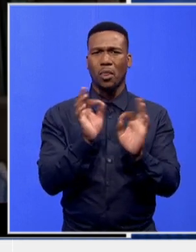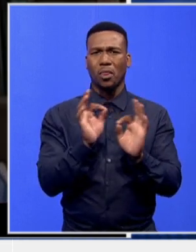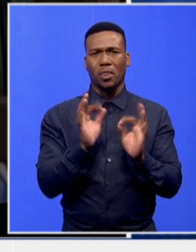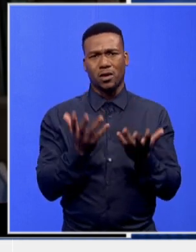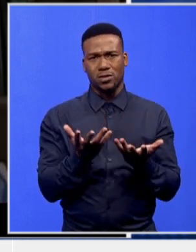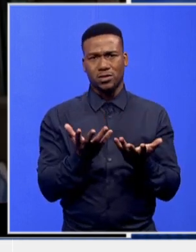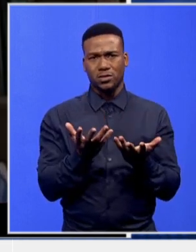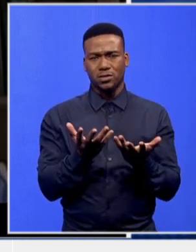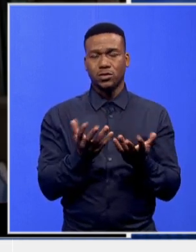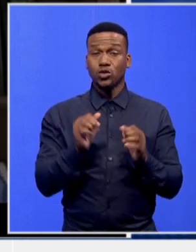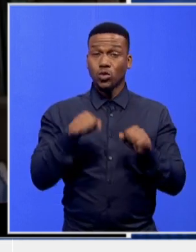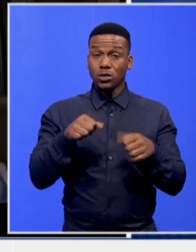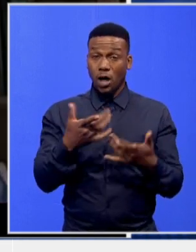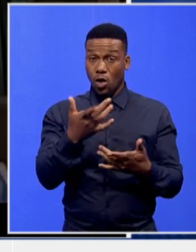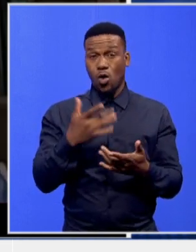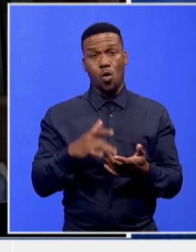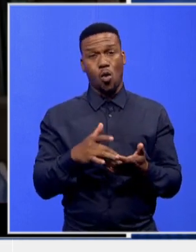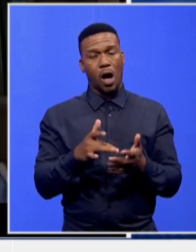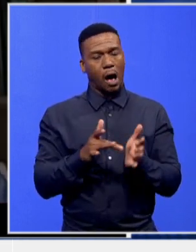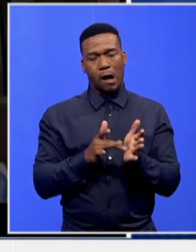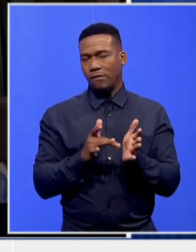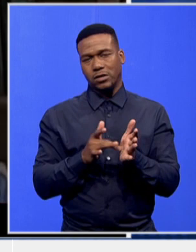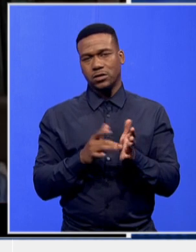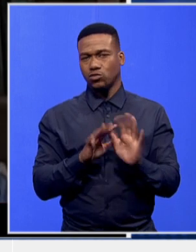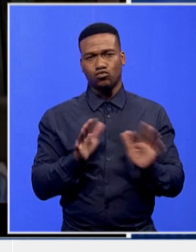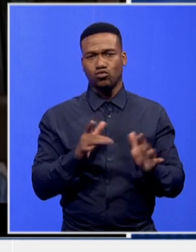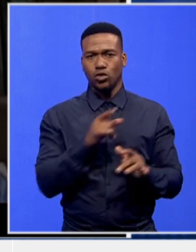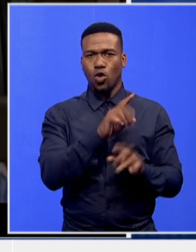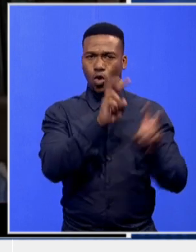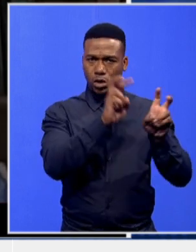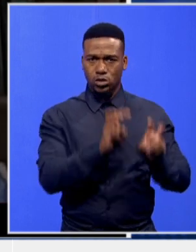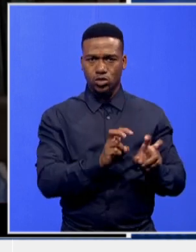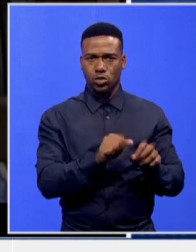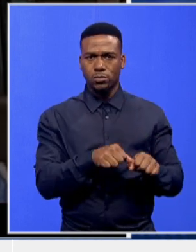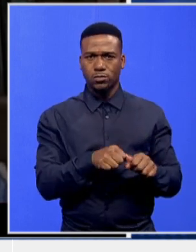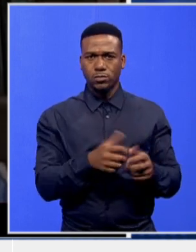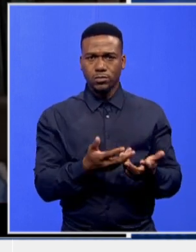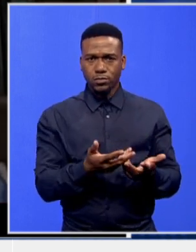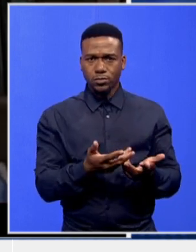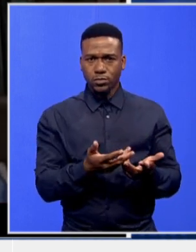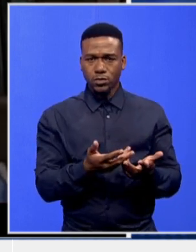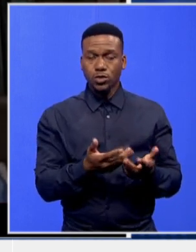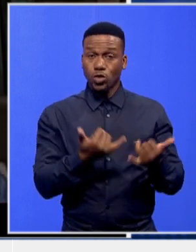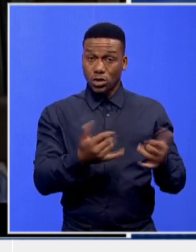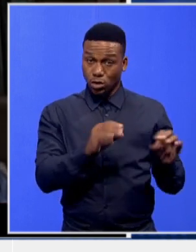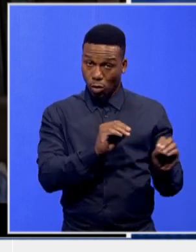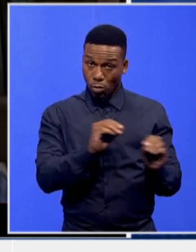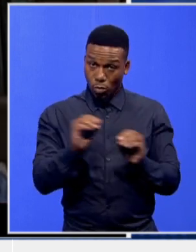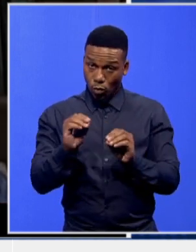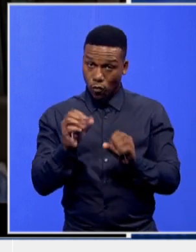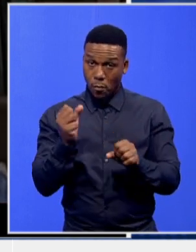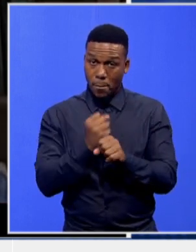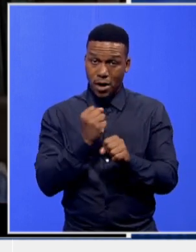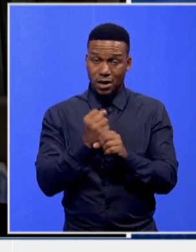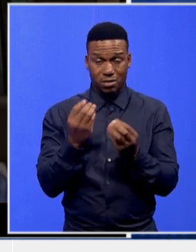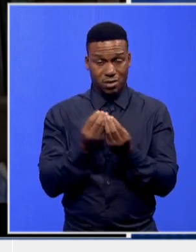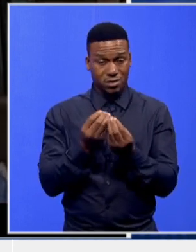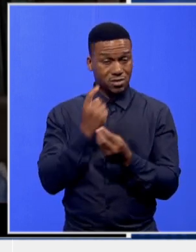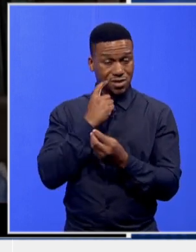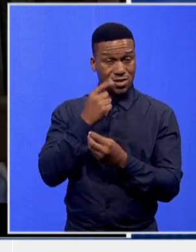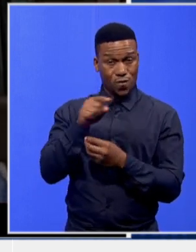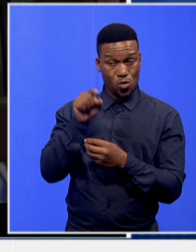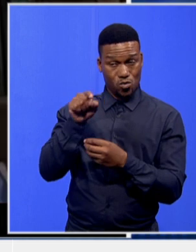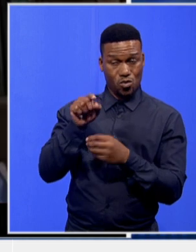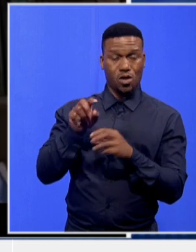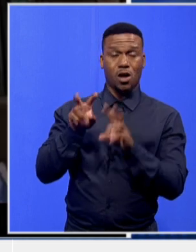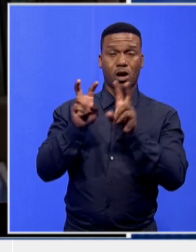to Eskom. So now by removing it, it will actually now make it easier for Eskom. But we must also